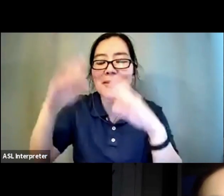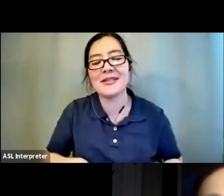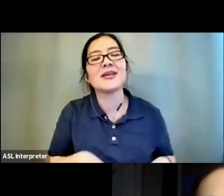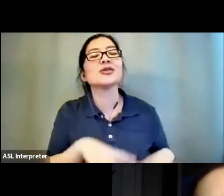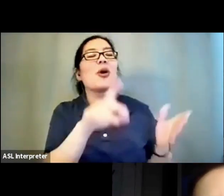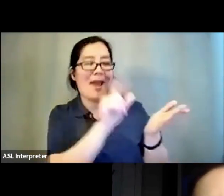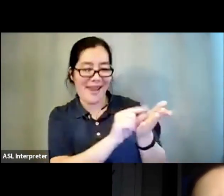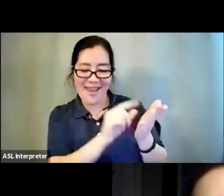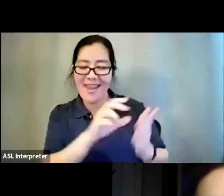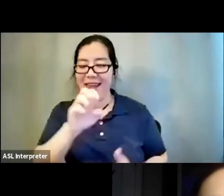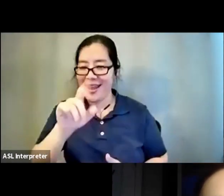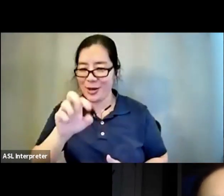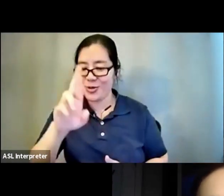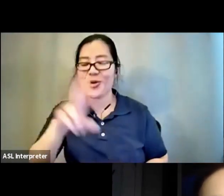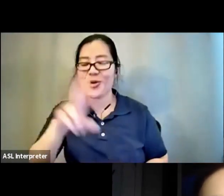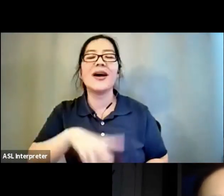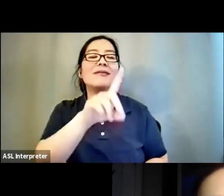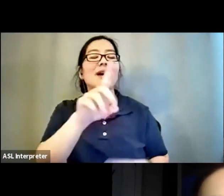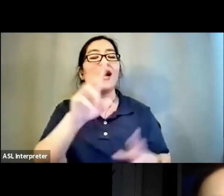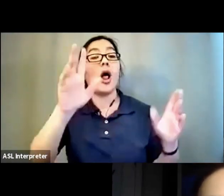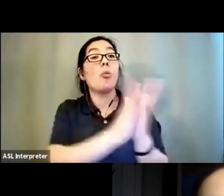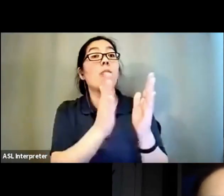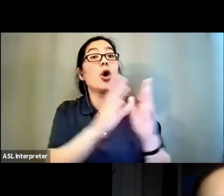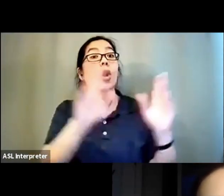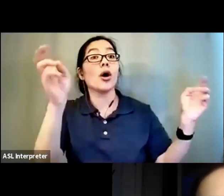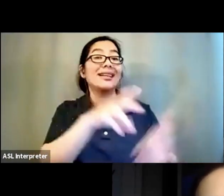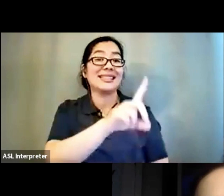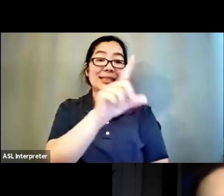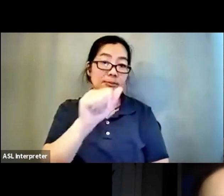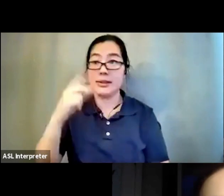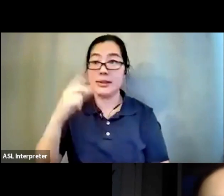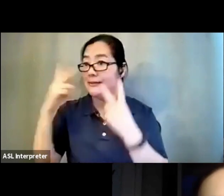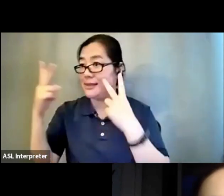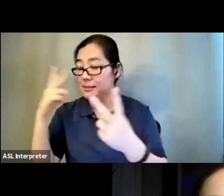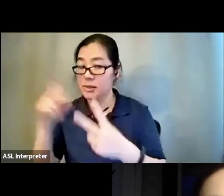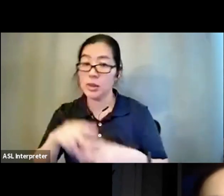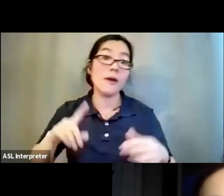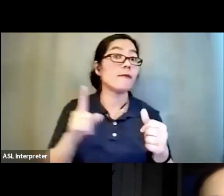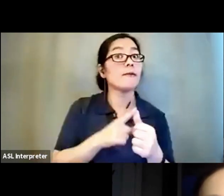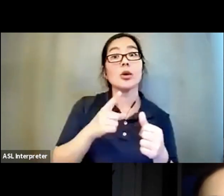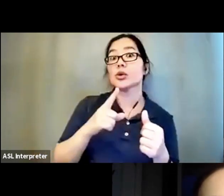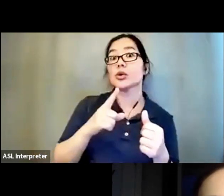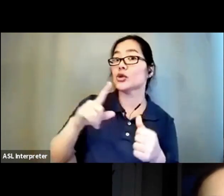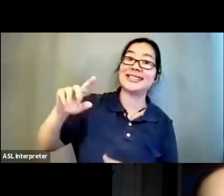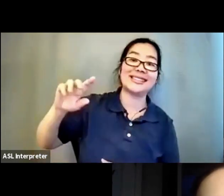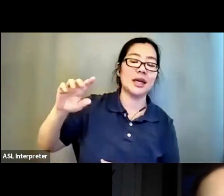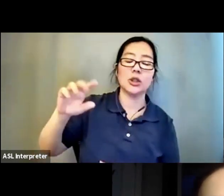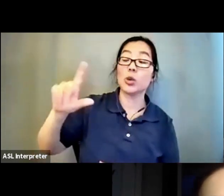Disability Visibility, first person stories for the 21st century. which is an anthology that just came